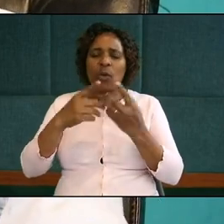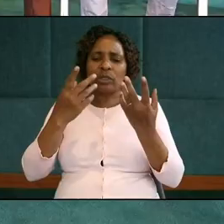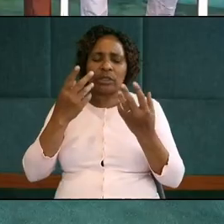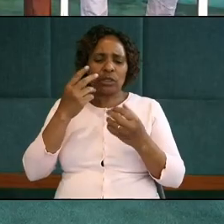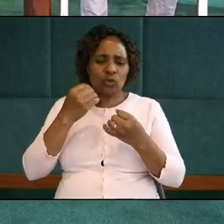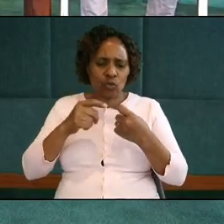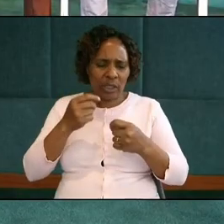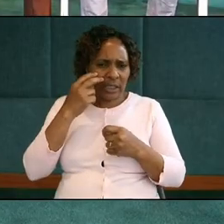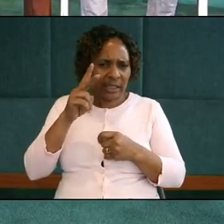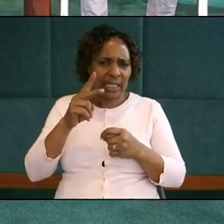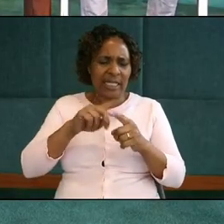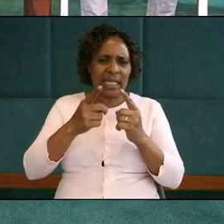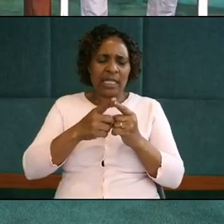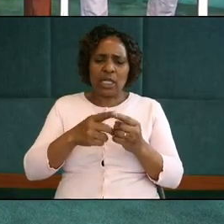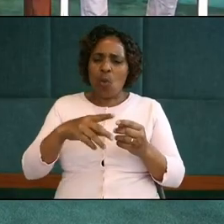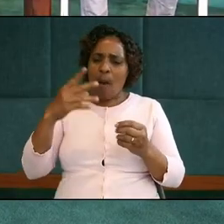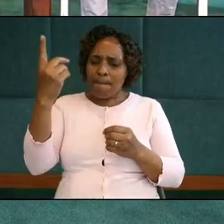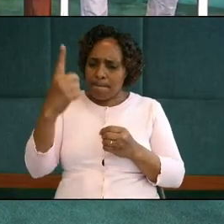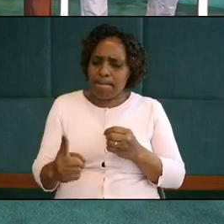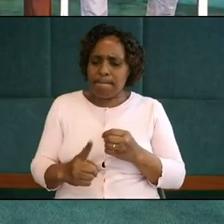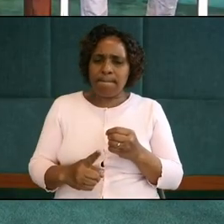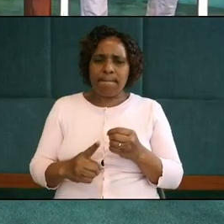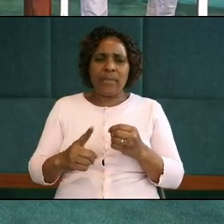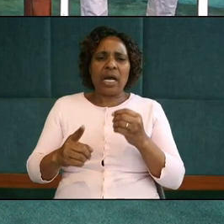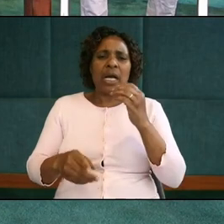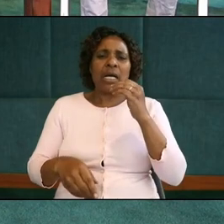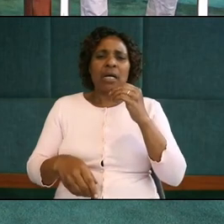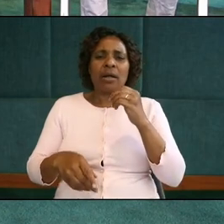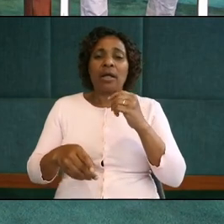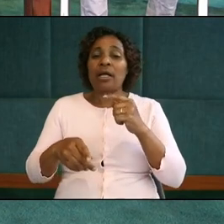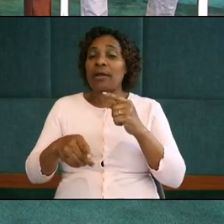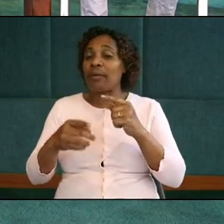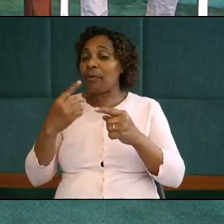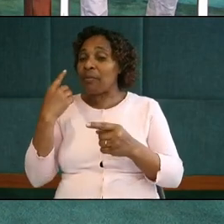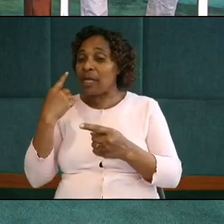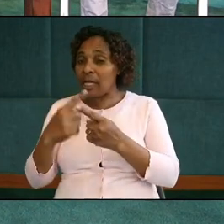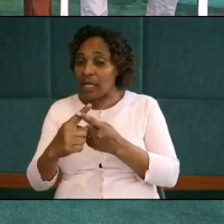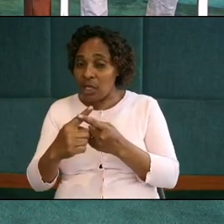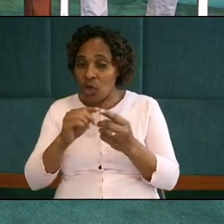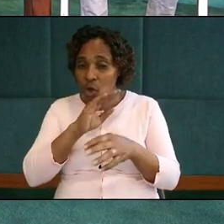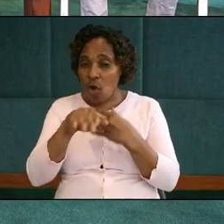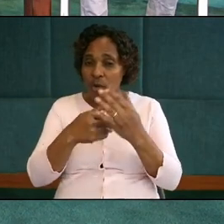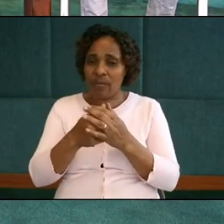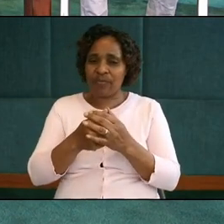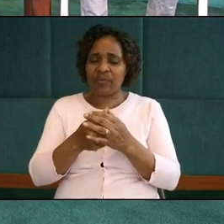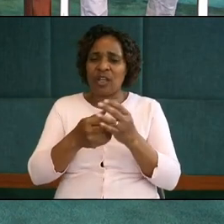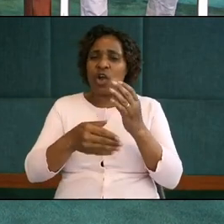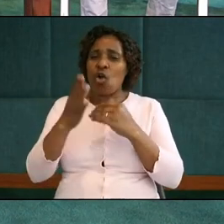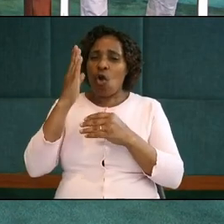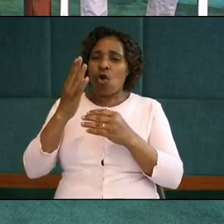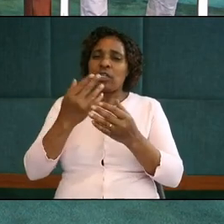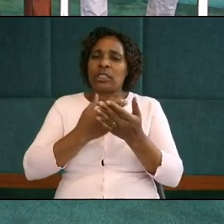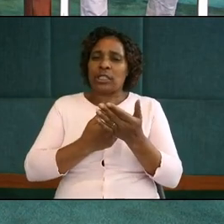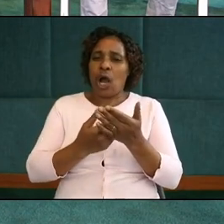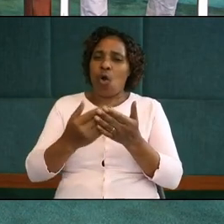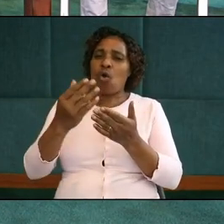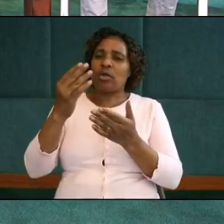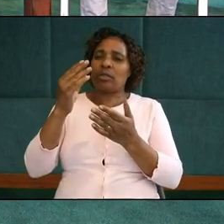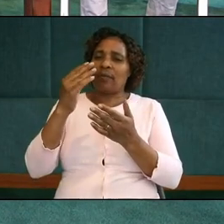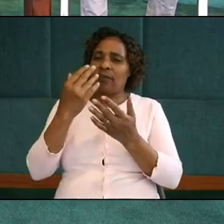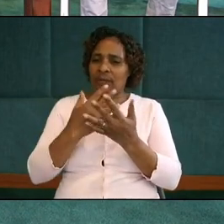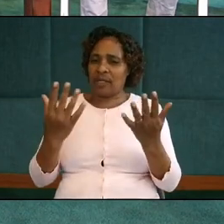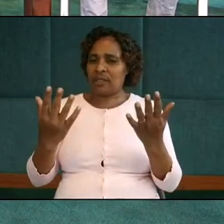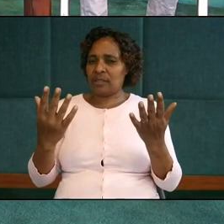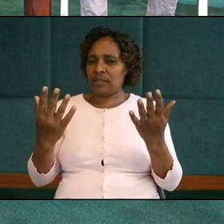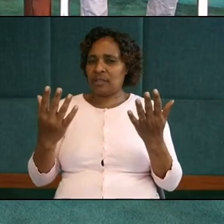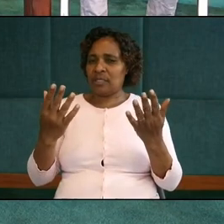And they were struck. But I think the key thing to distinguish is that although it was not God, it was a holy object, right?